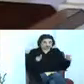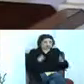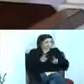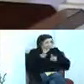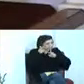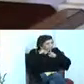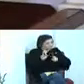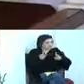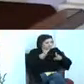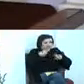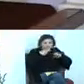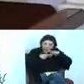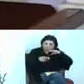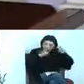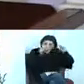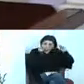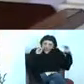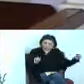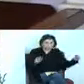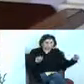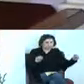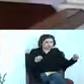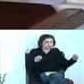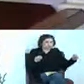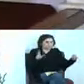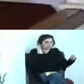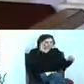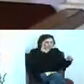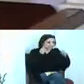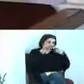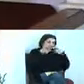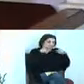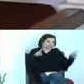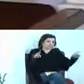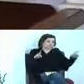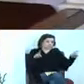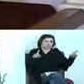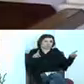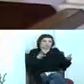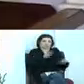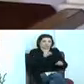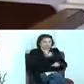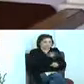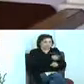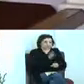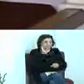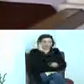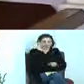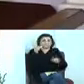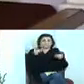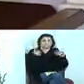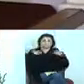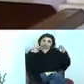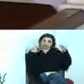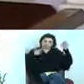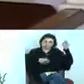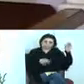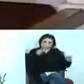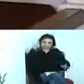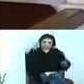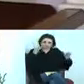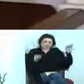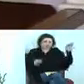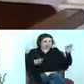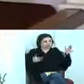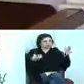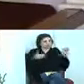turned against you shall succeed. And you will have justice against